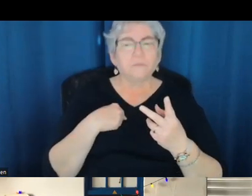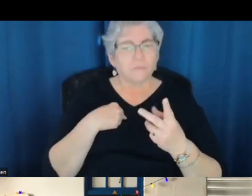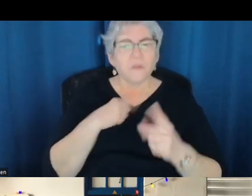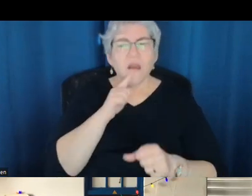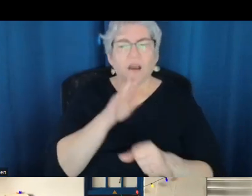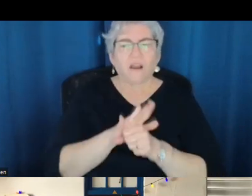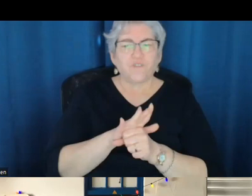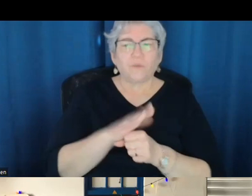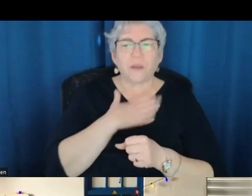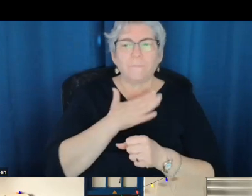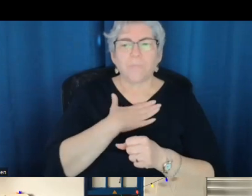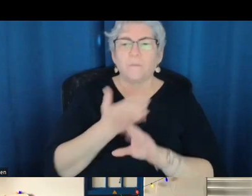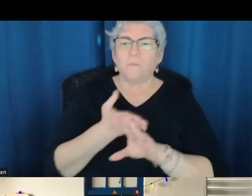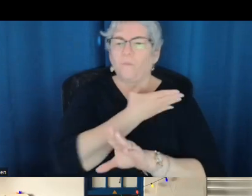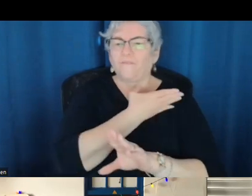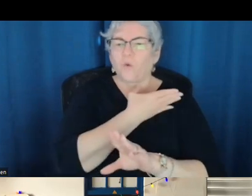lot of my